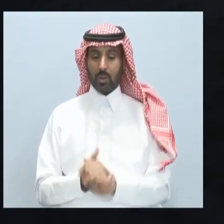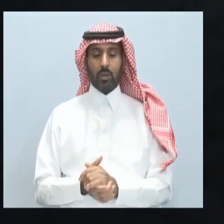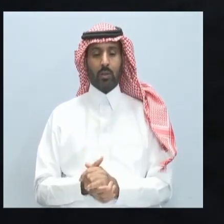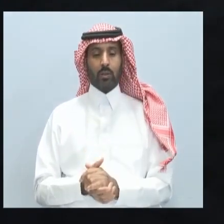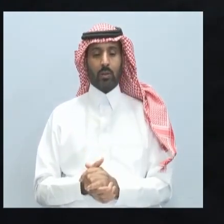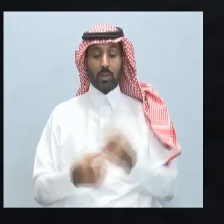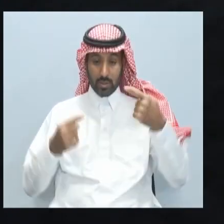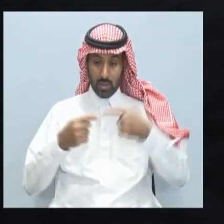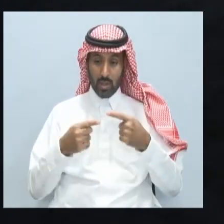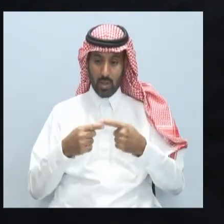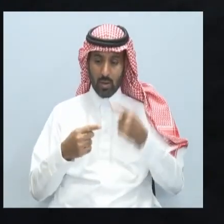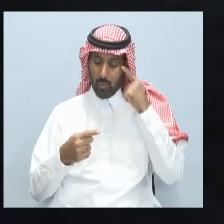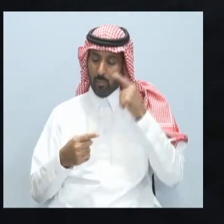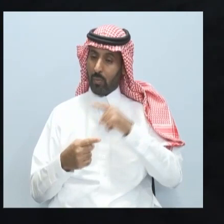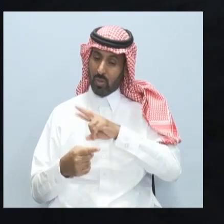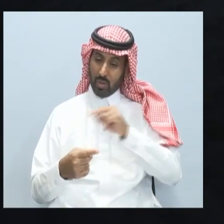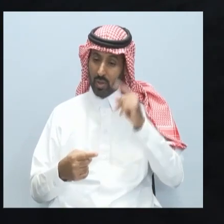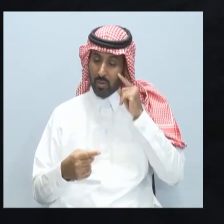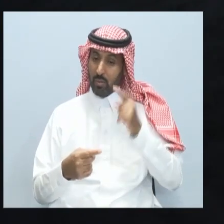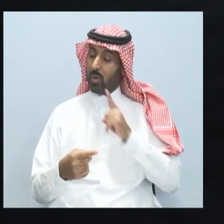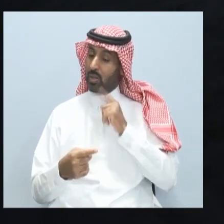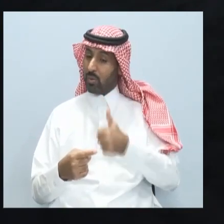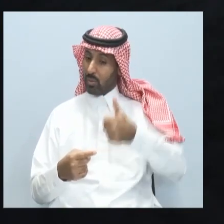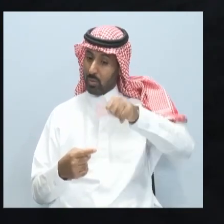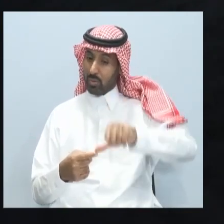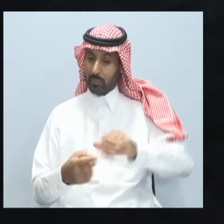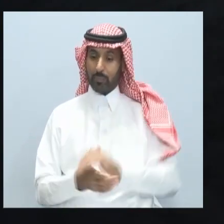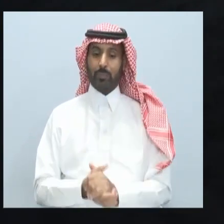characteristics. You can think about both positive and negative.